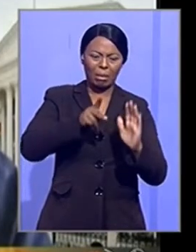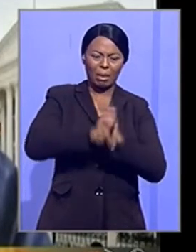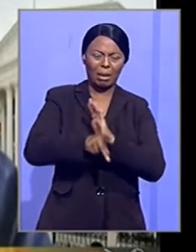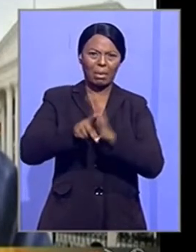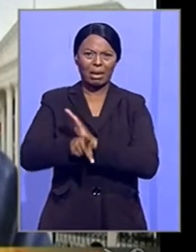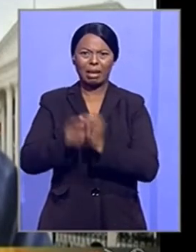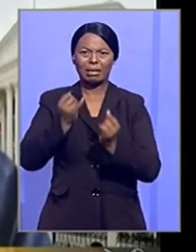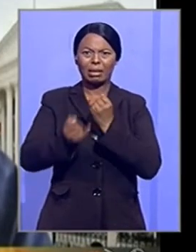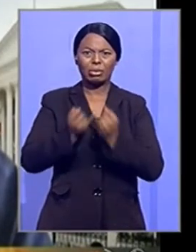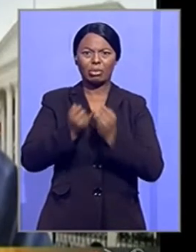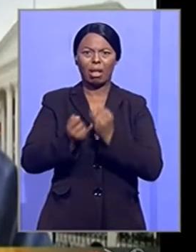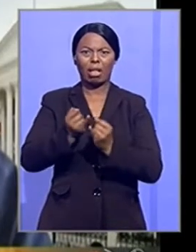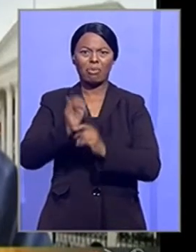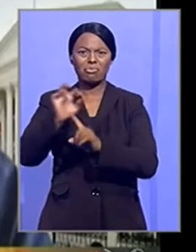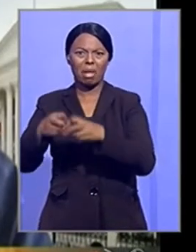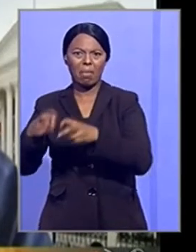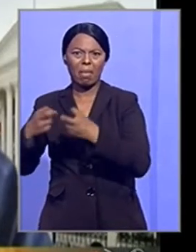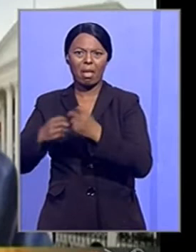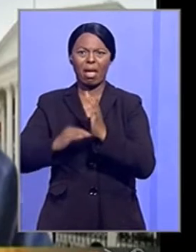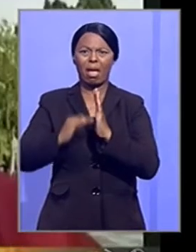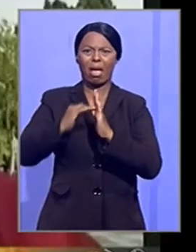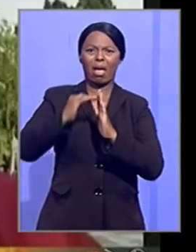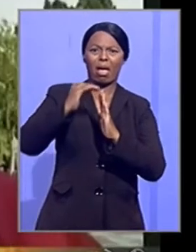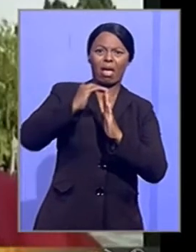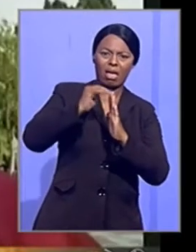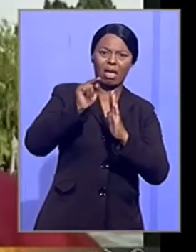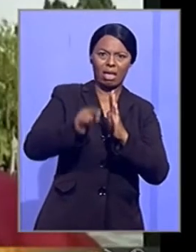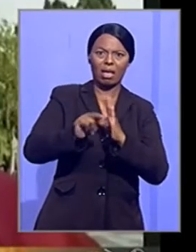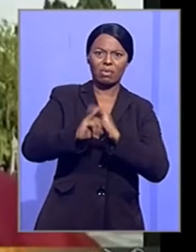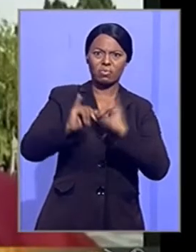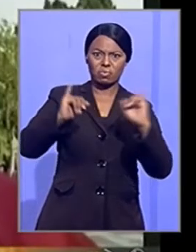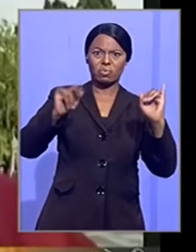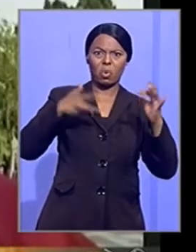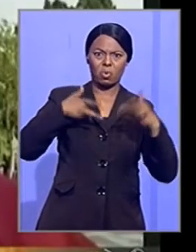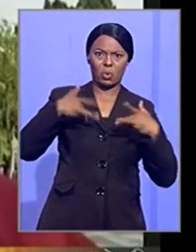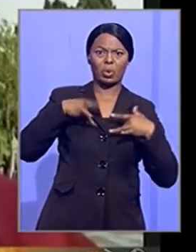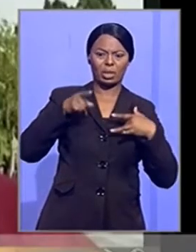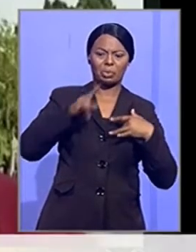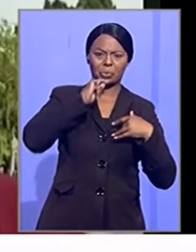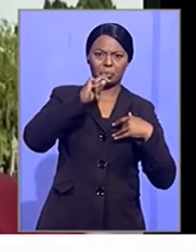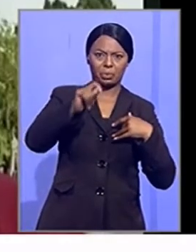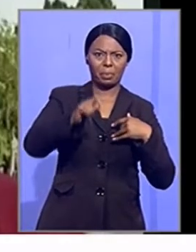offences up. It's a bloodbath, Chairperson. Especially when we look at